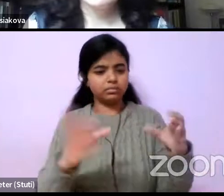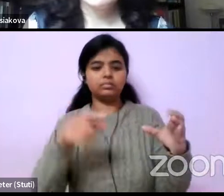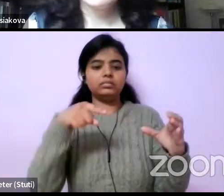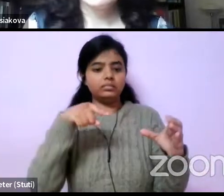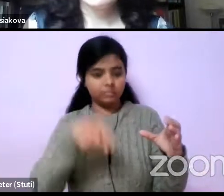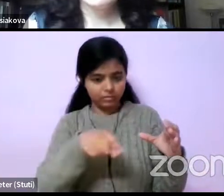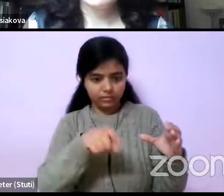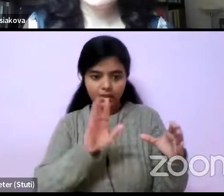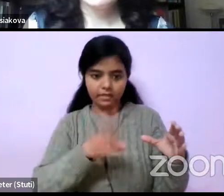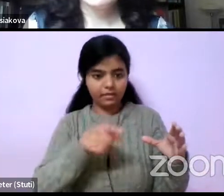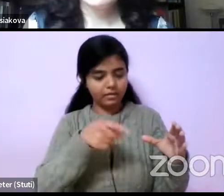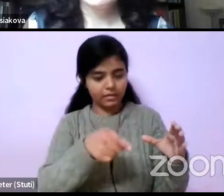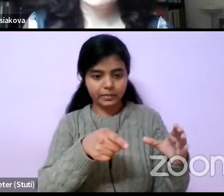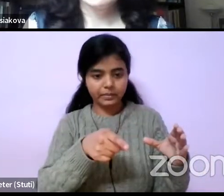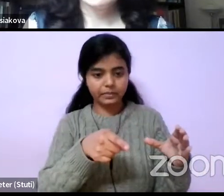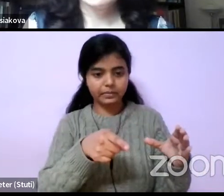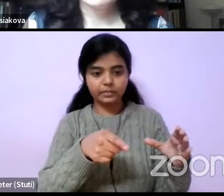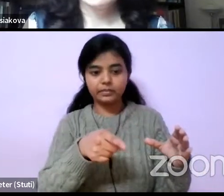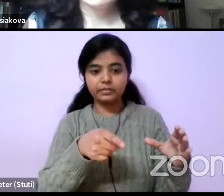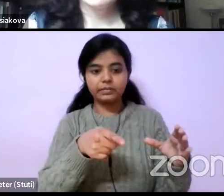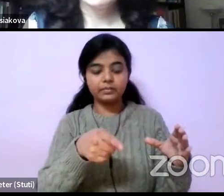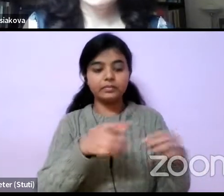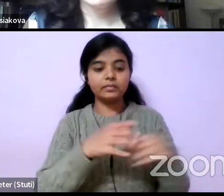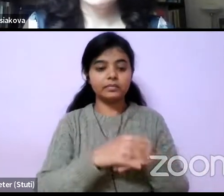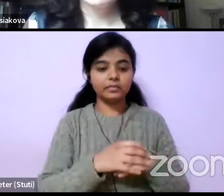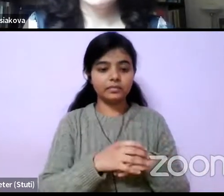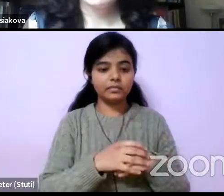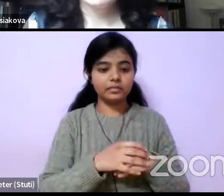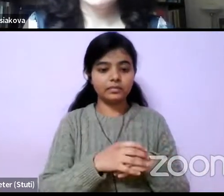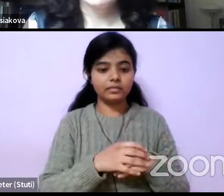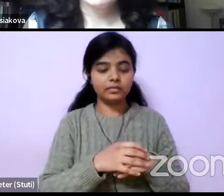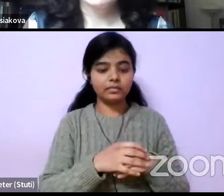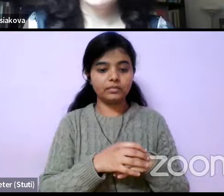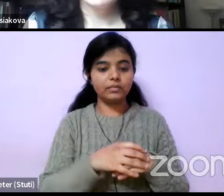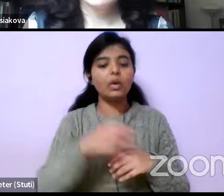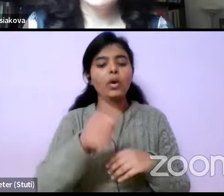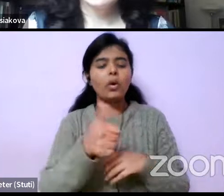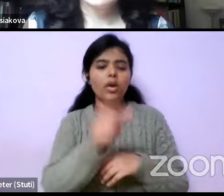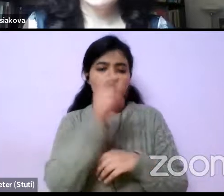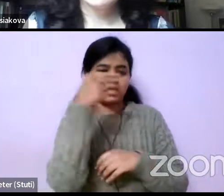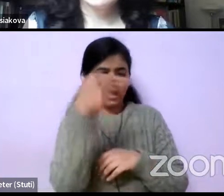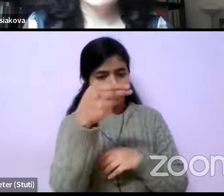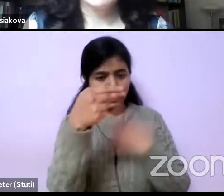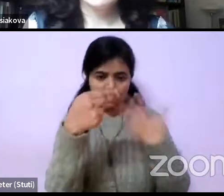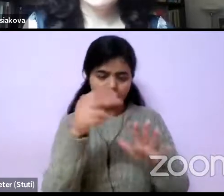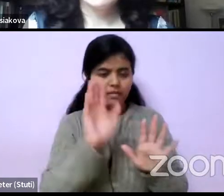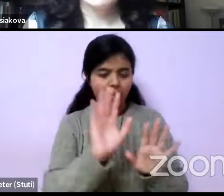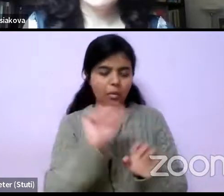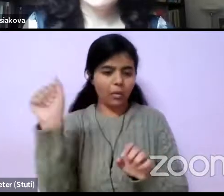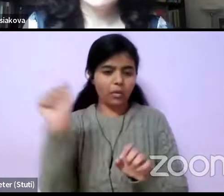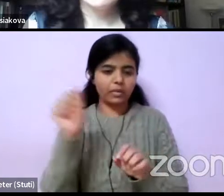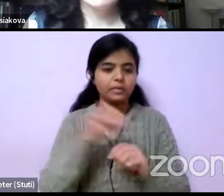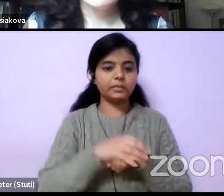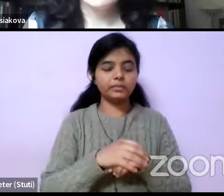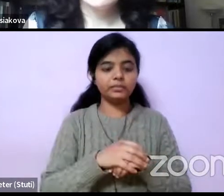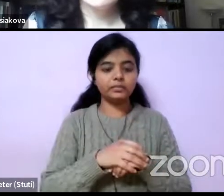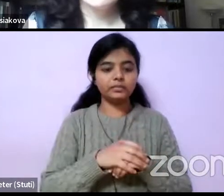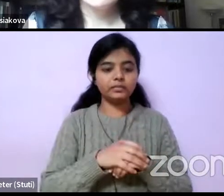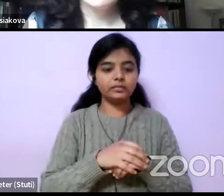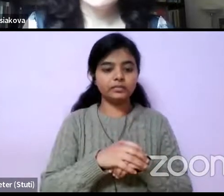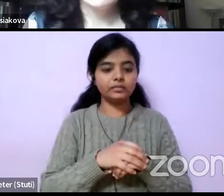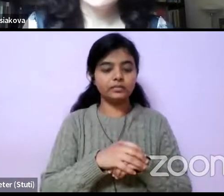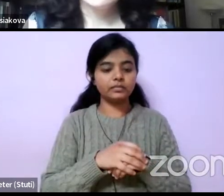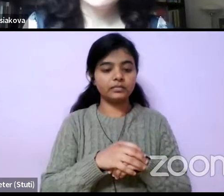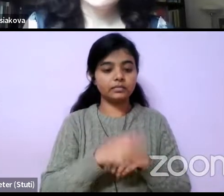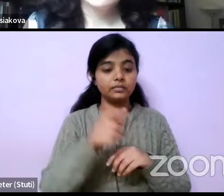group organizations called Anithu Ulaga Maatruthirunaligal. Basically means Anithu Thara Maatruthirunaligal. So